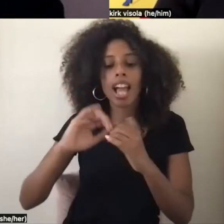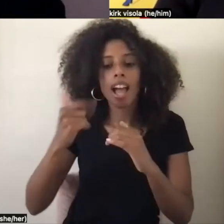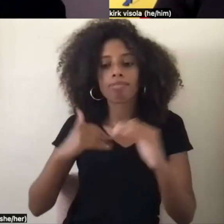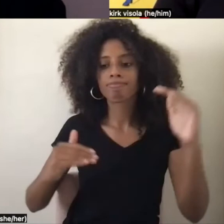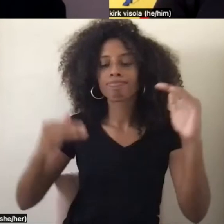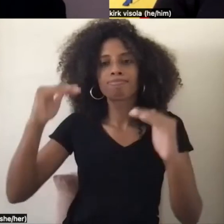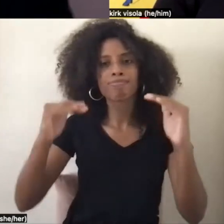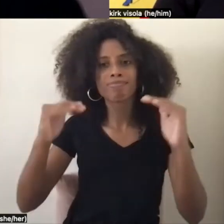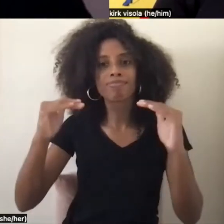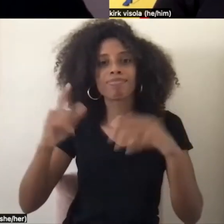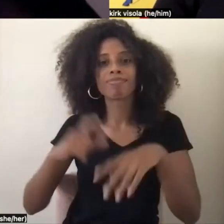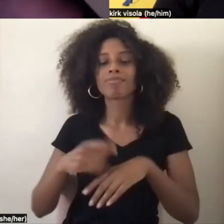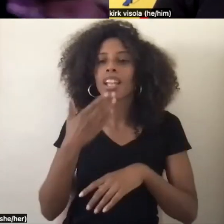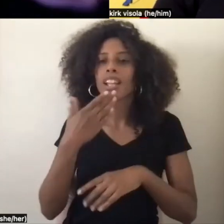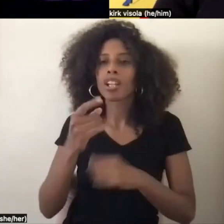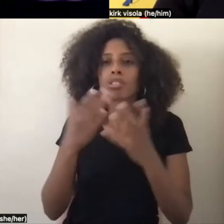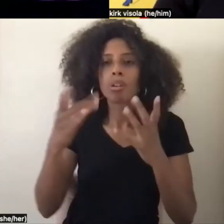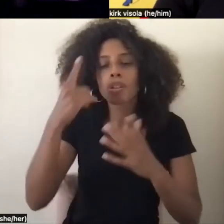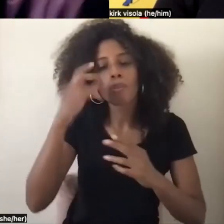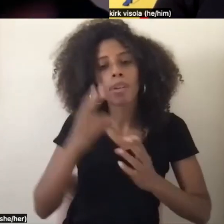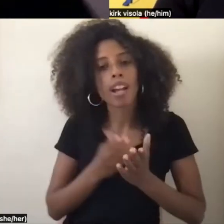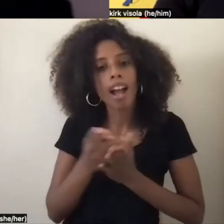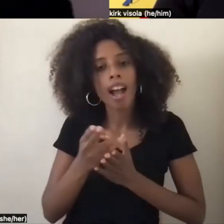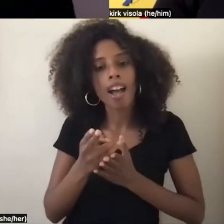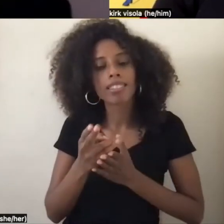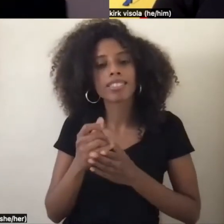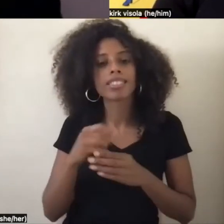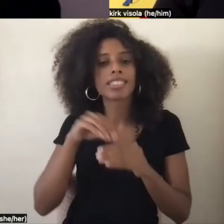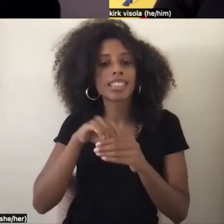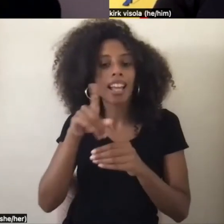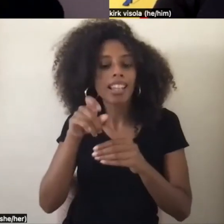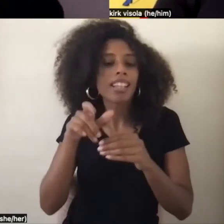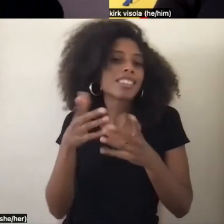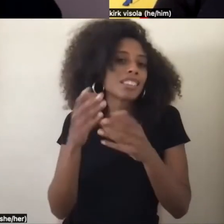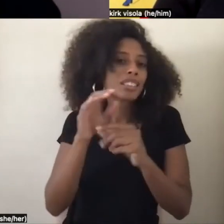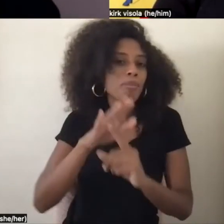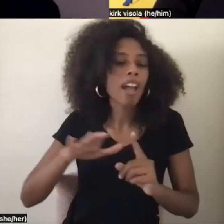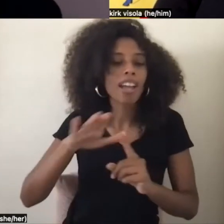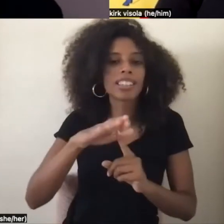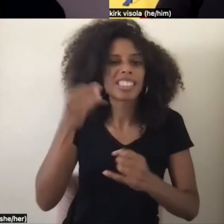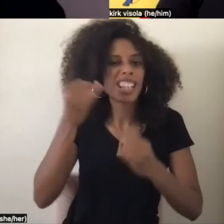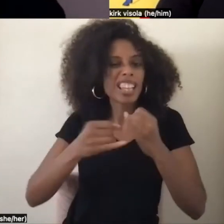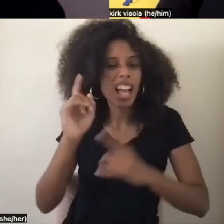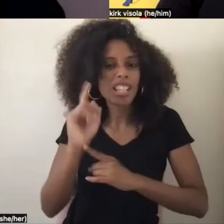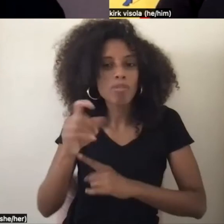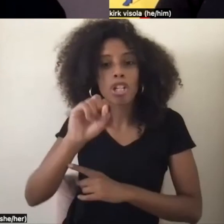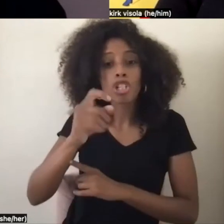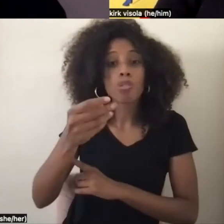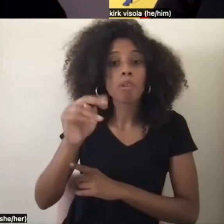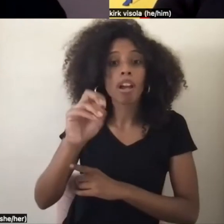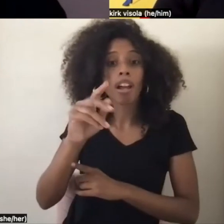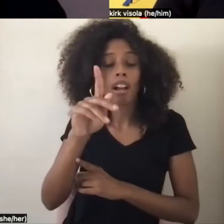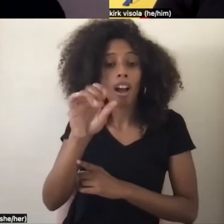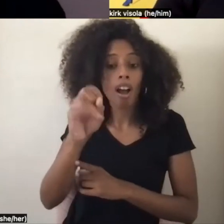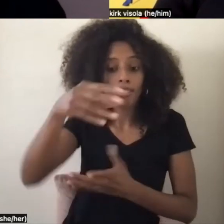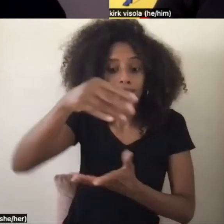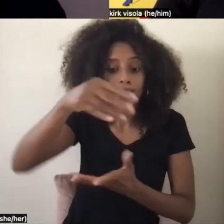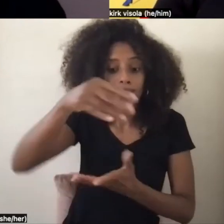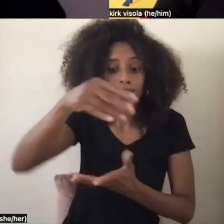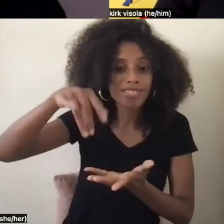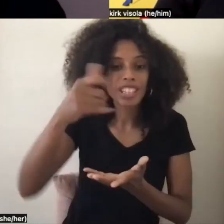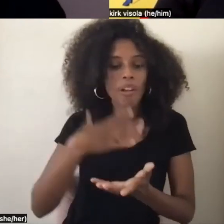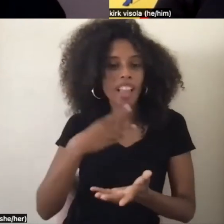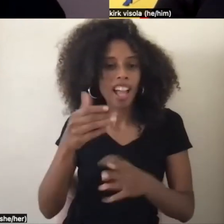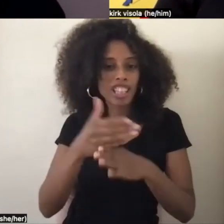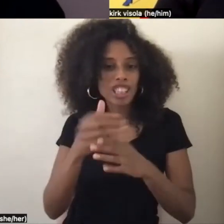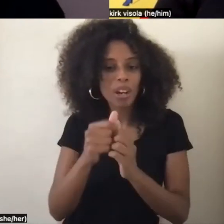in this space. Are there any last minute sprinkles that you'd like to share with the audience? No. And I guess the last